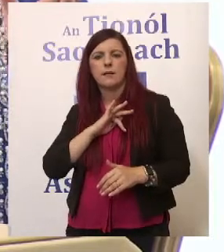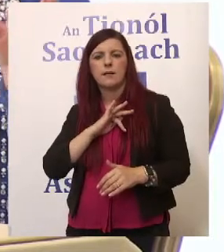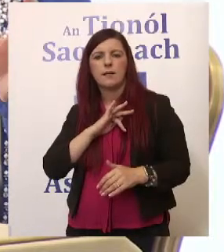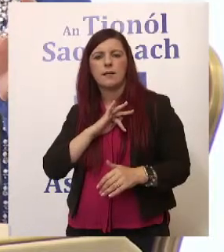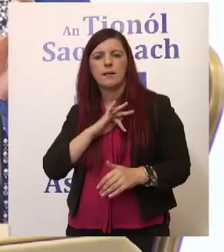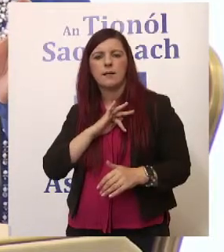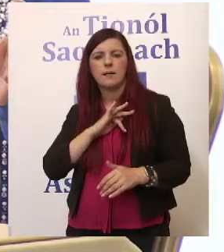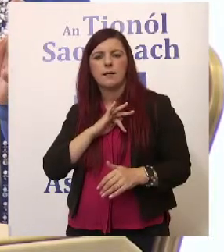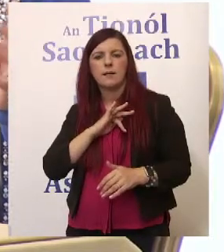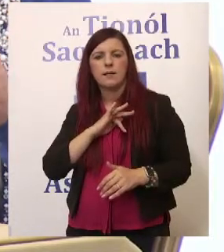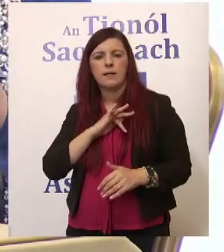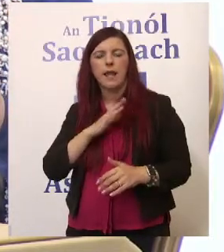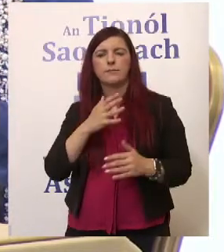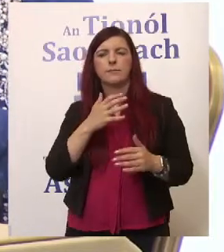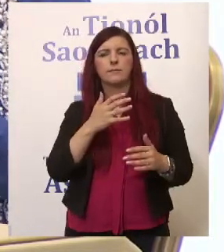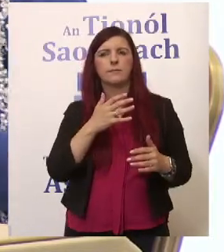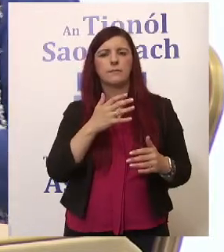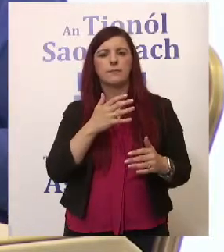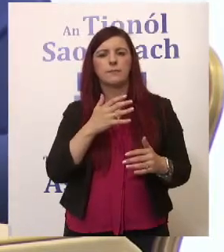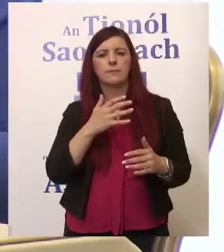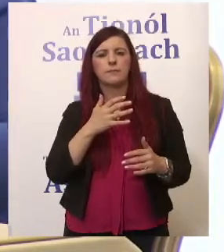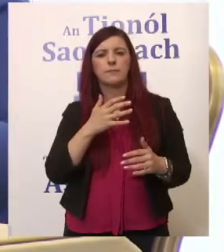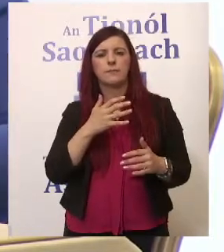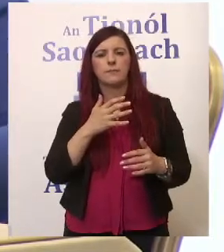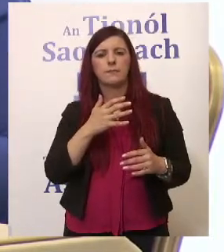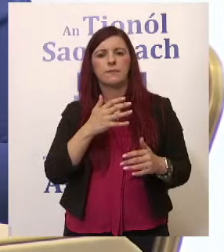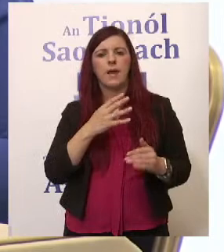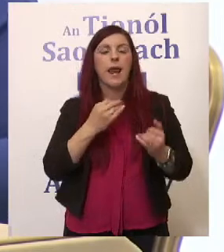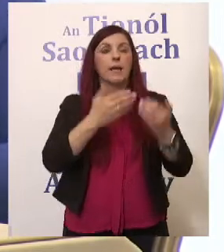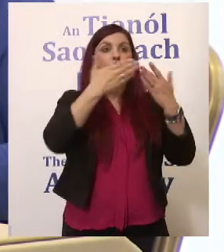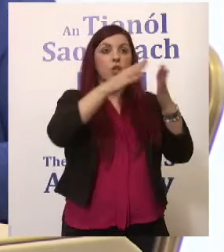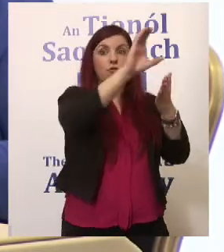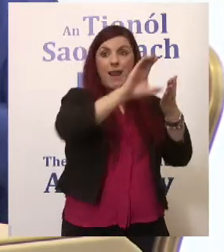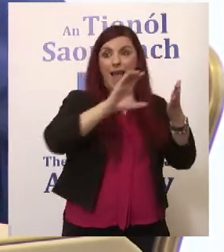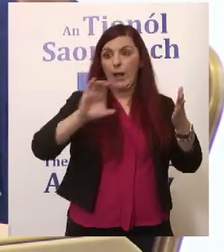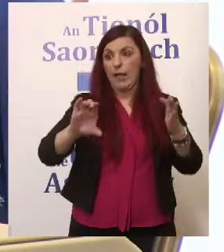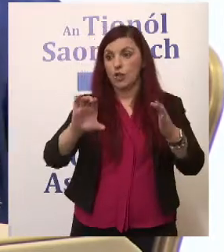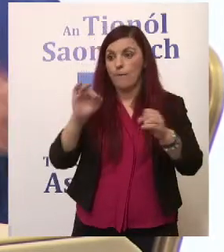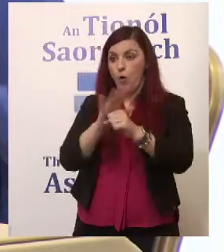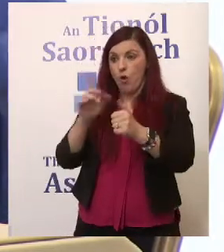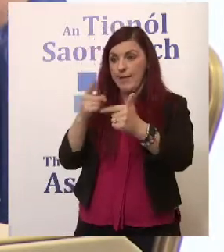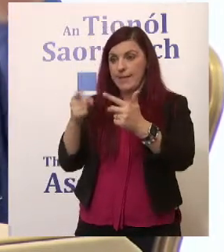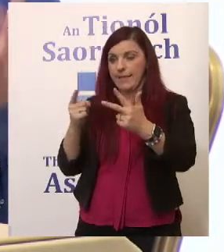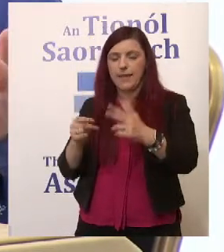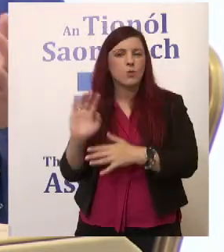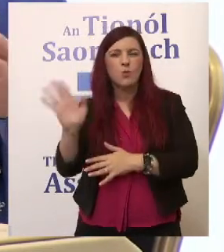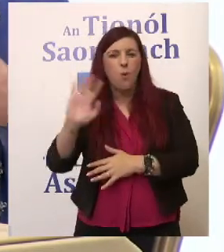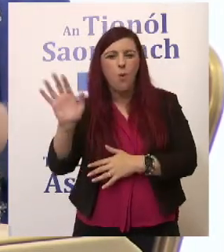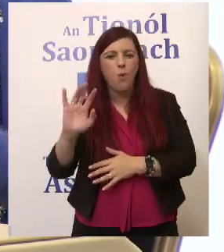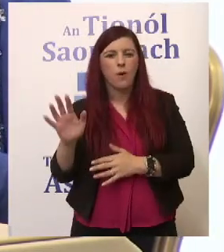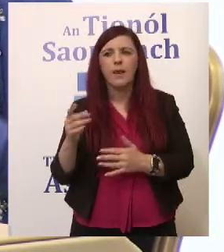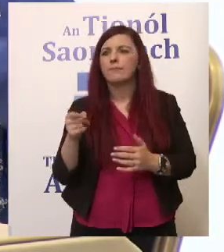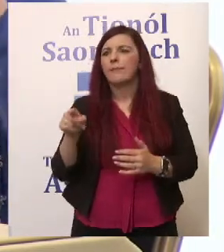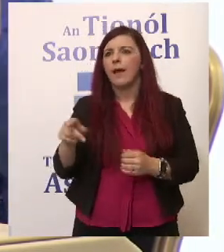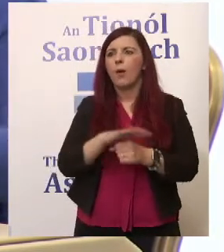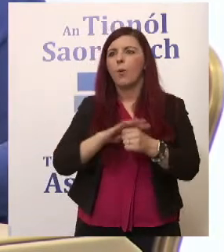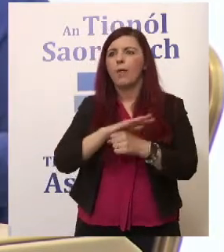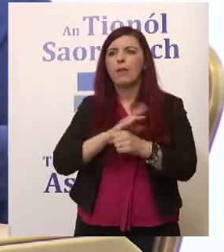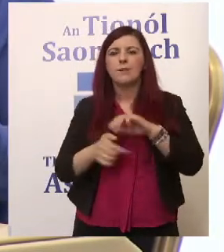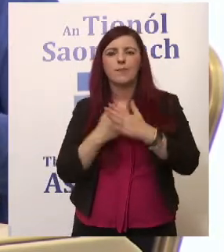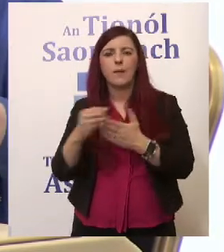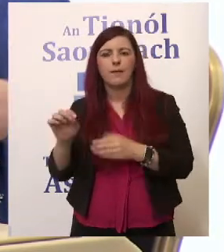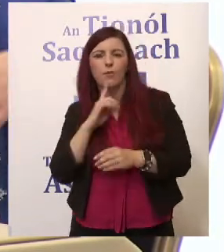from the general allocation to go to particular types of things. You know, local authorities have to pay for salaries, they have to